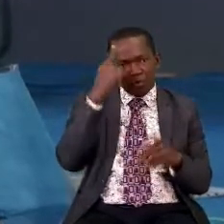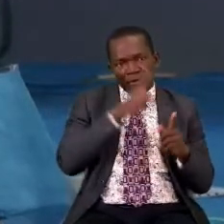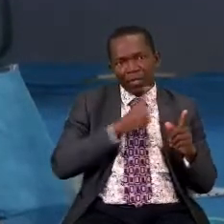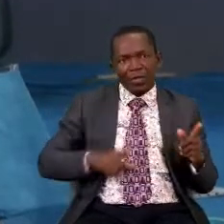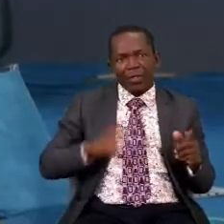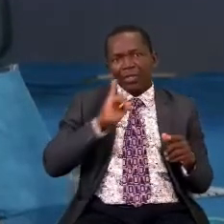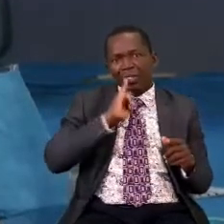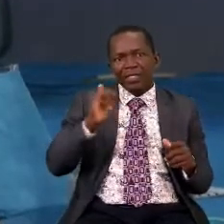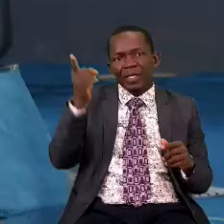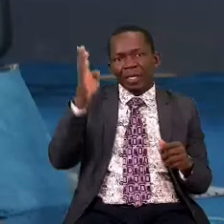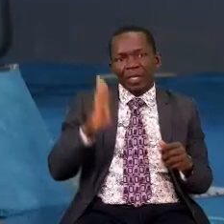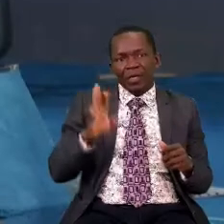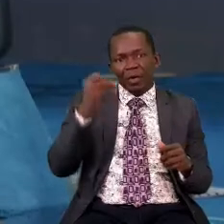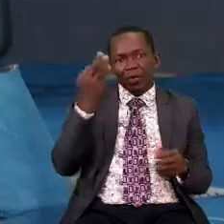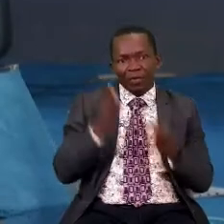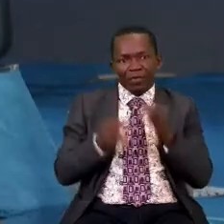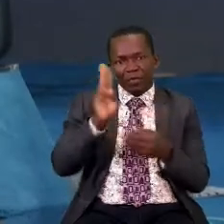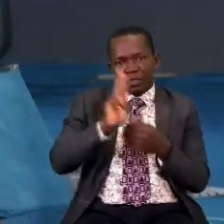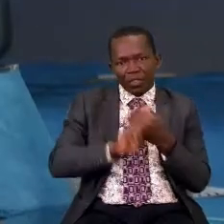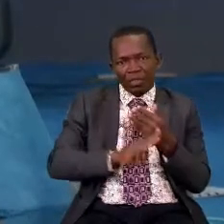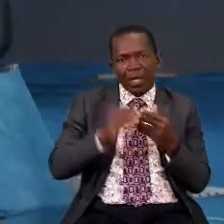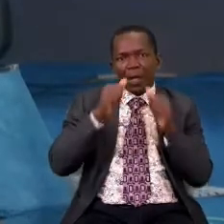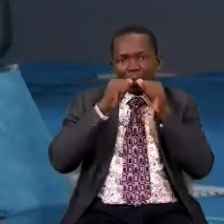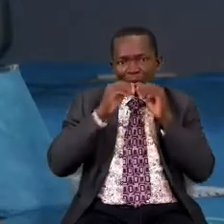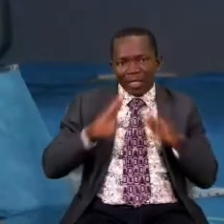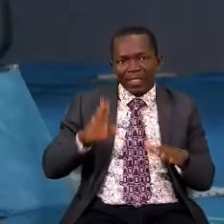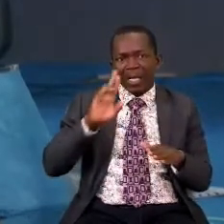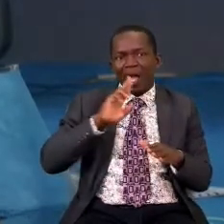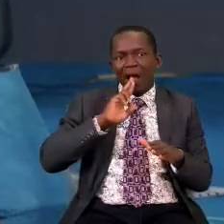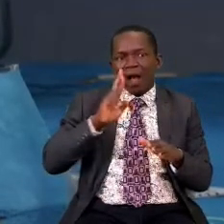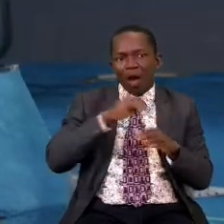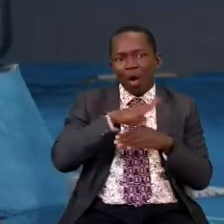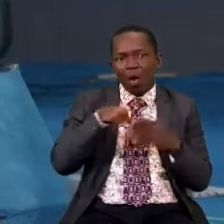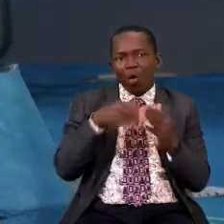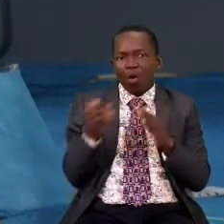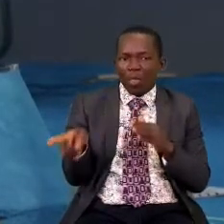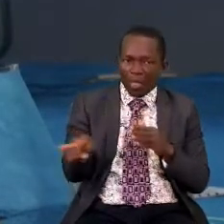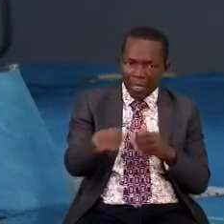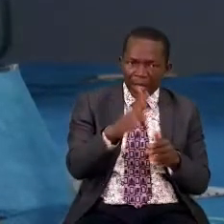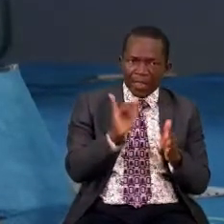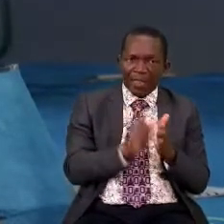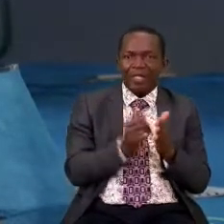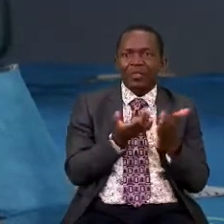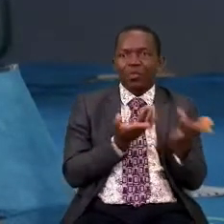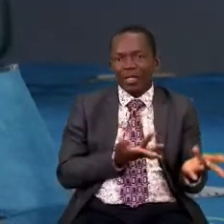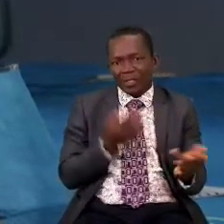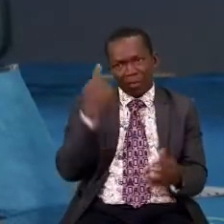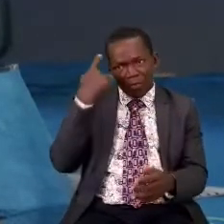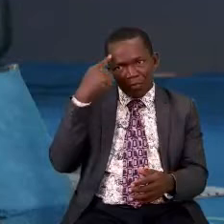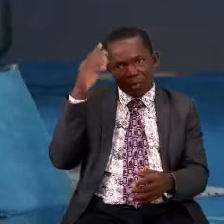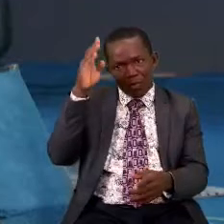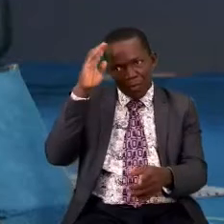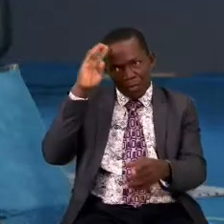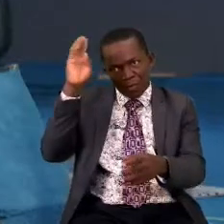him. The Lord waits, the top of the verse. At the end of the verse, it says,